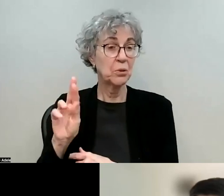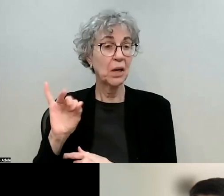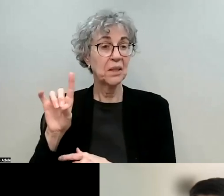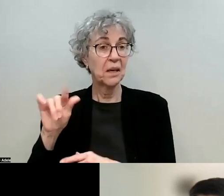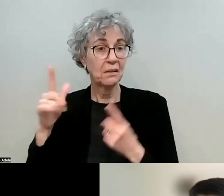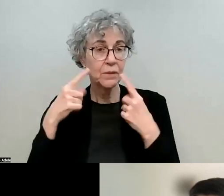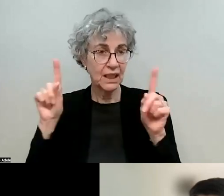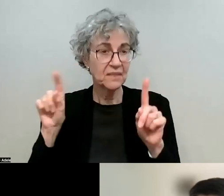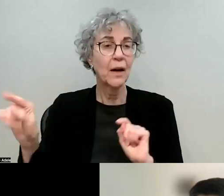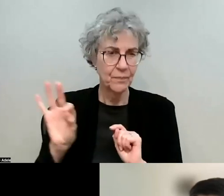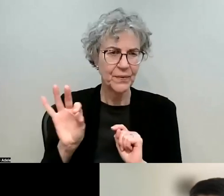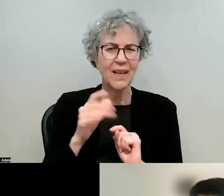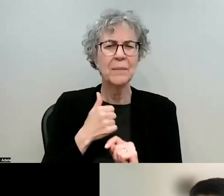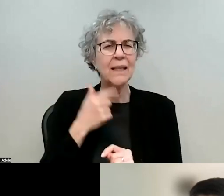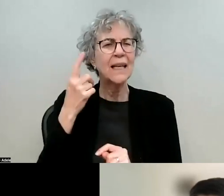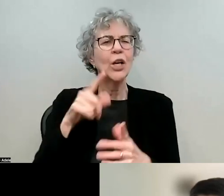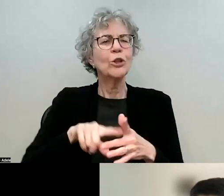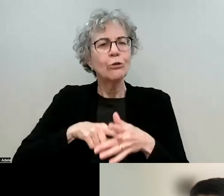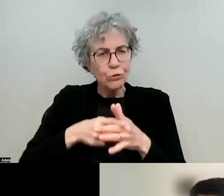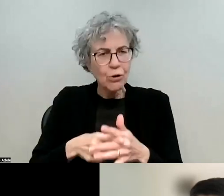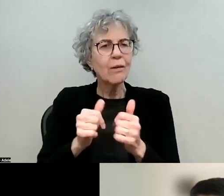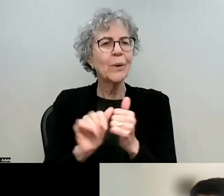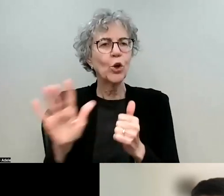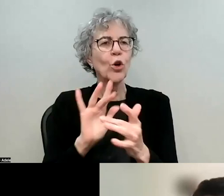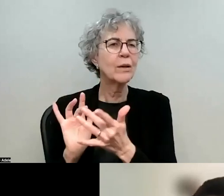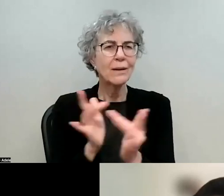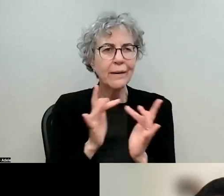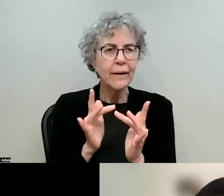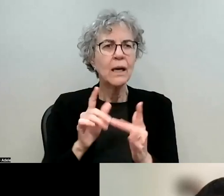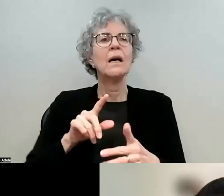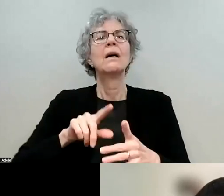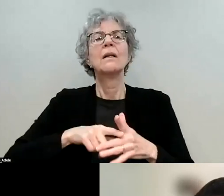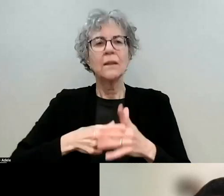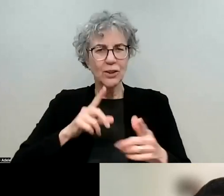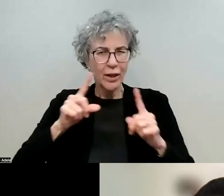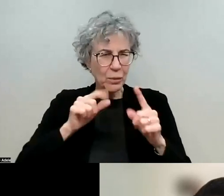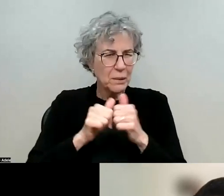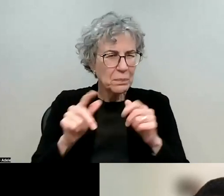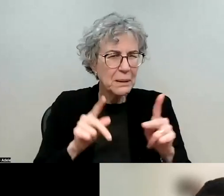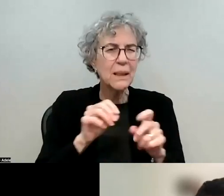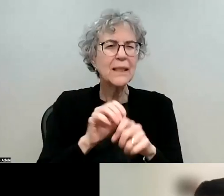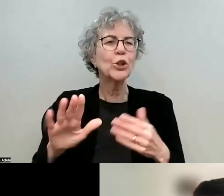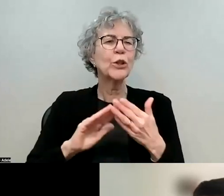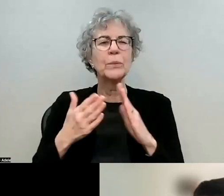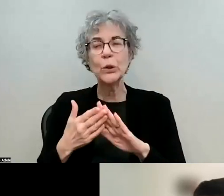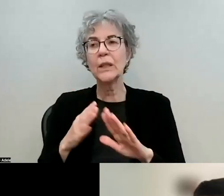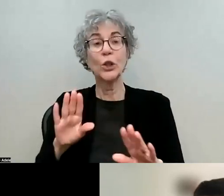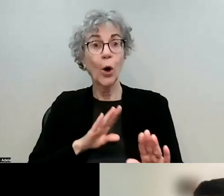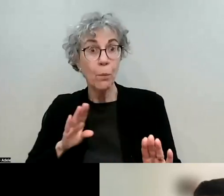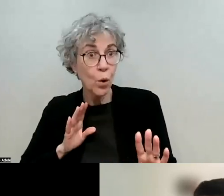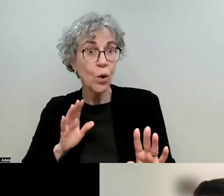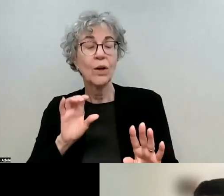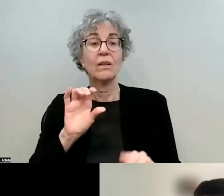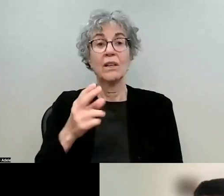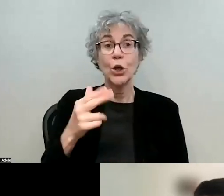My thinking is always start with your network and start talking with people in your community, people in your boards, chamber of commerce, that type of